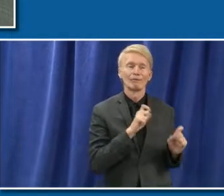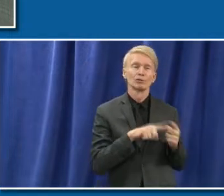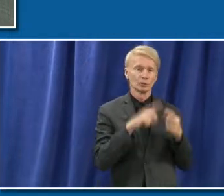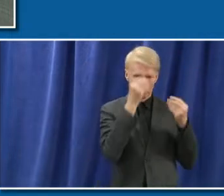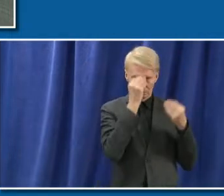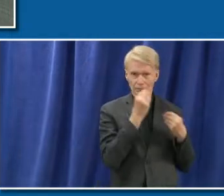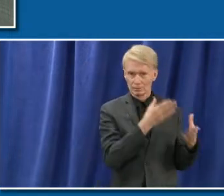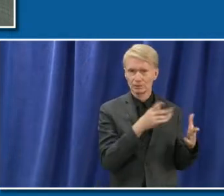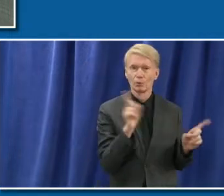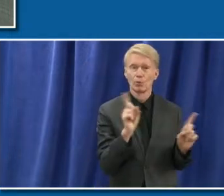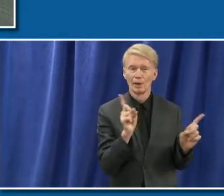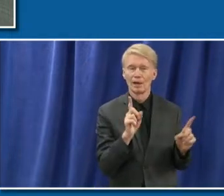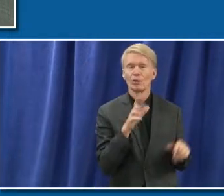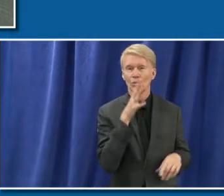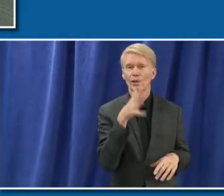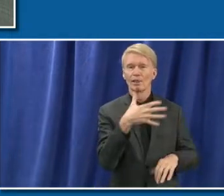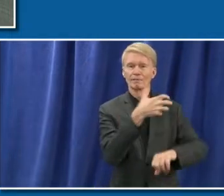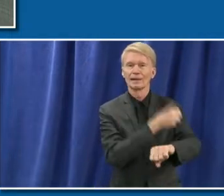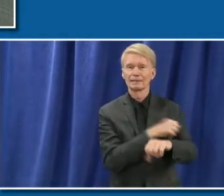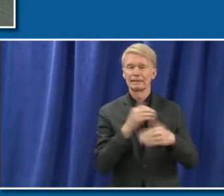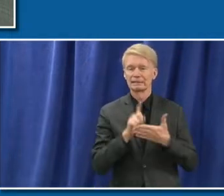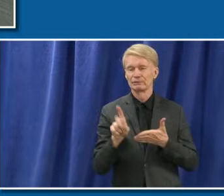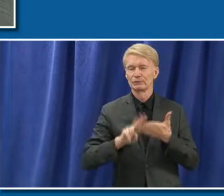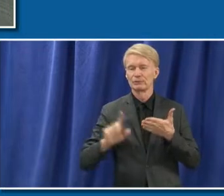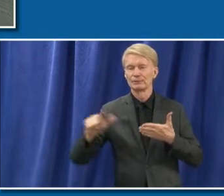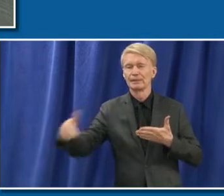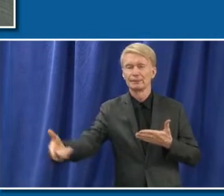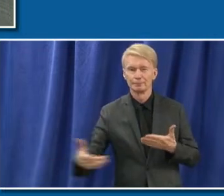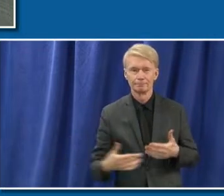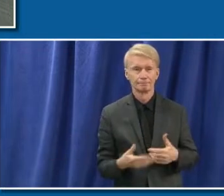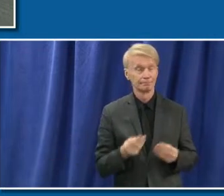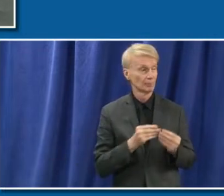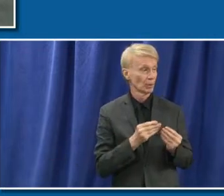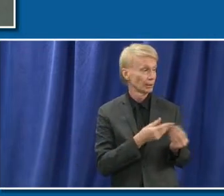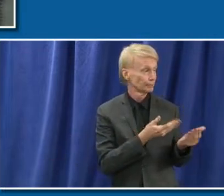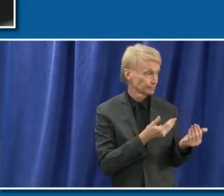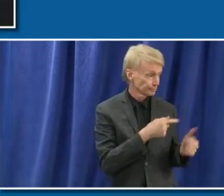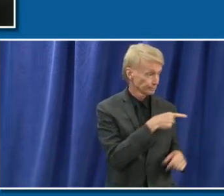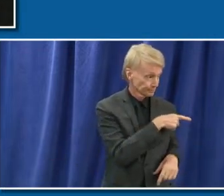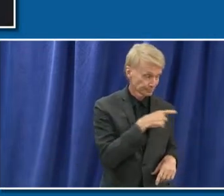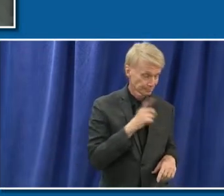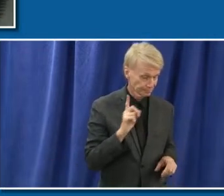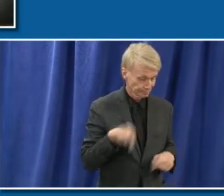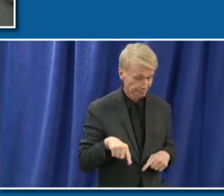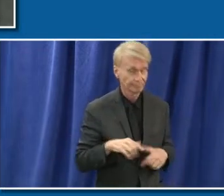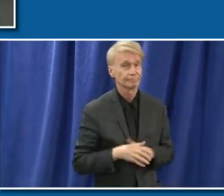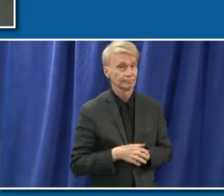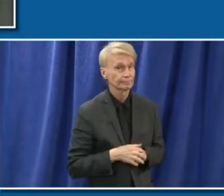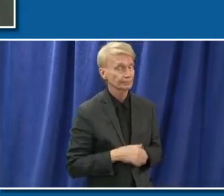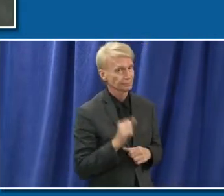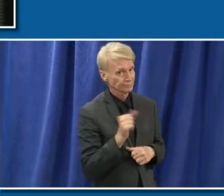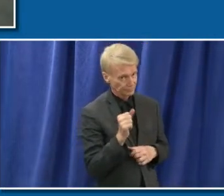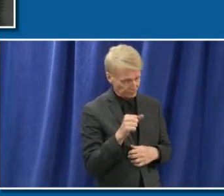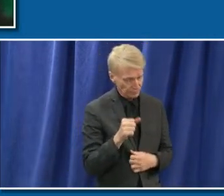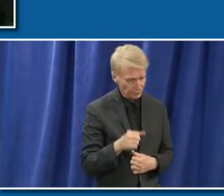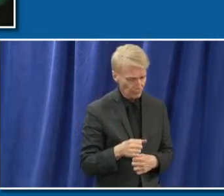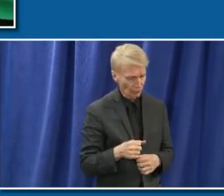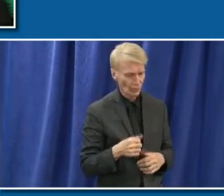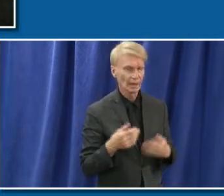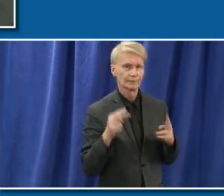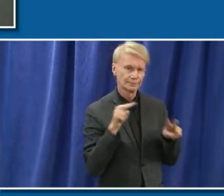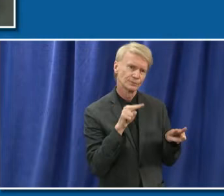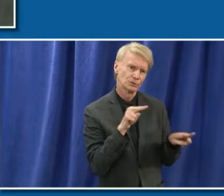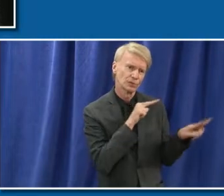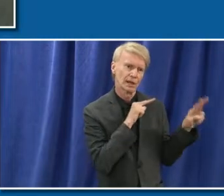we'll be establishing in the weeks ahead. Do you want to add to that? Yeah, and we will be looking on the lookout. There is some